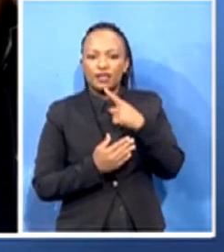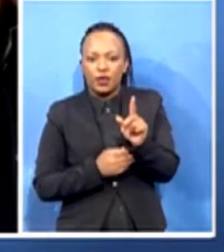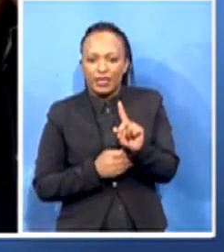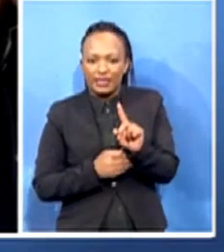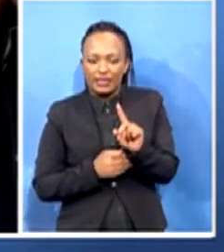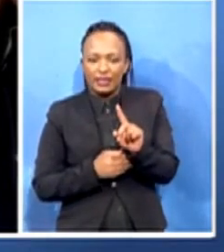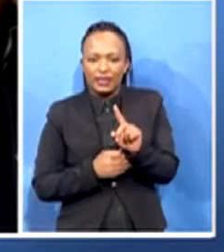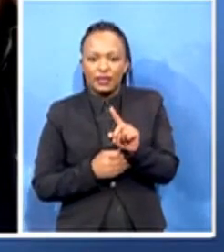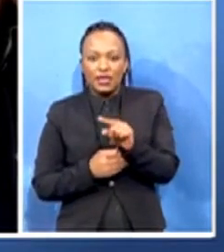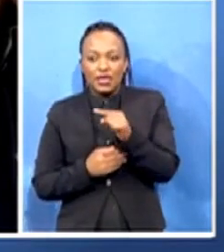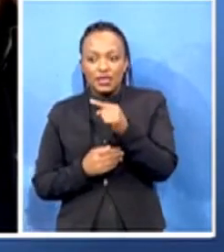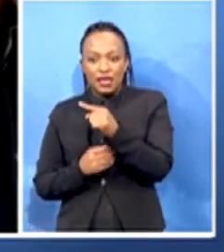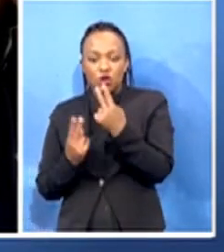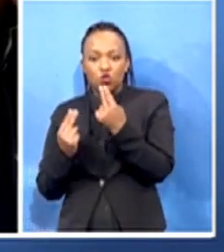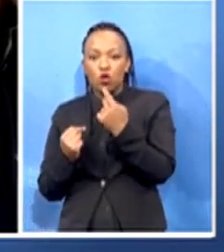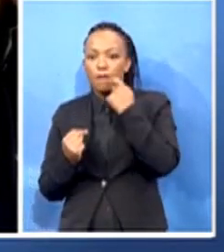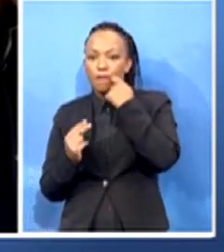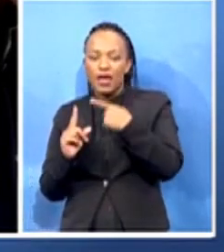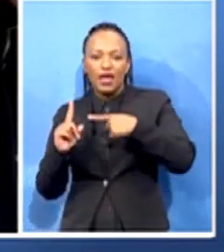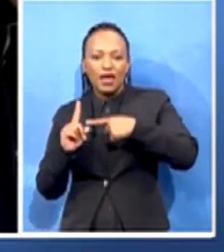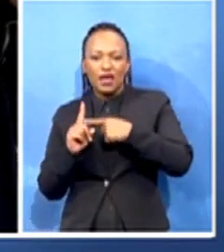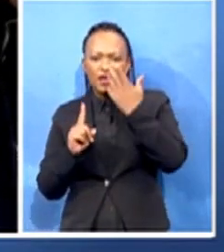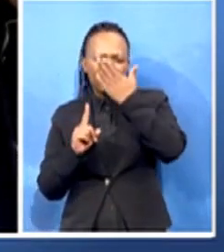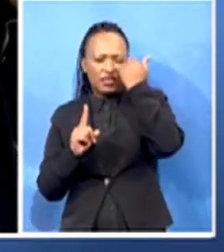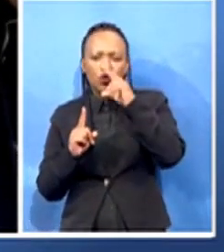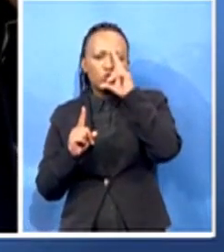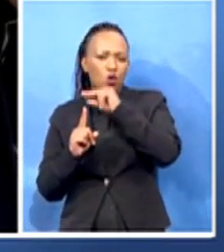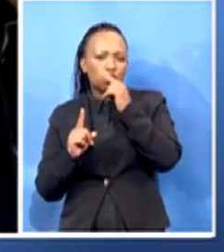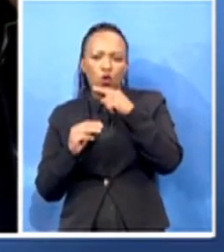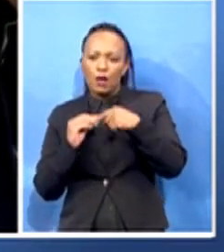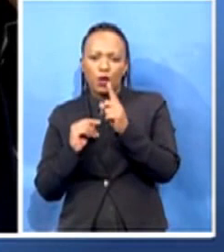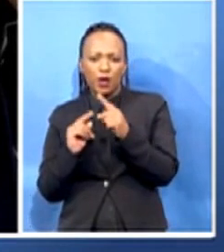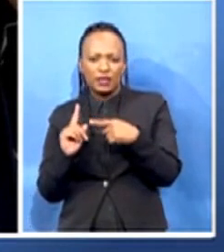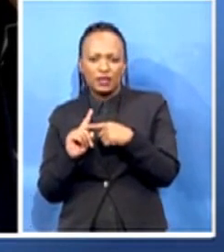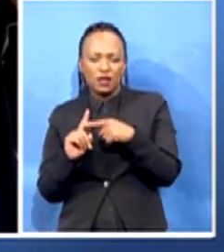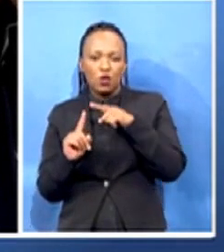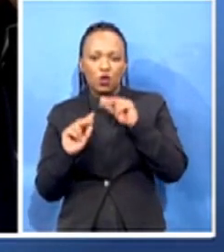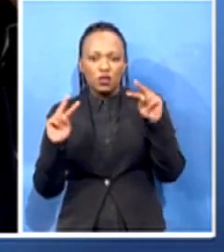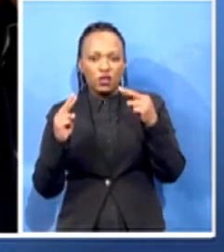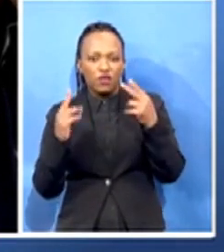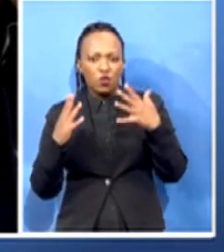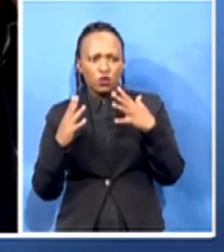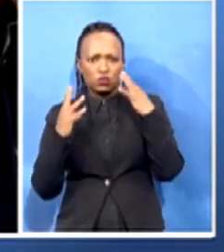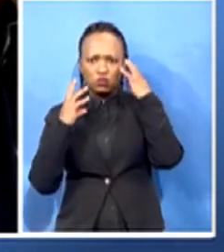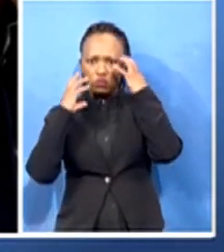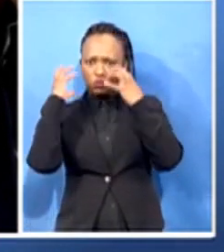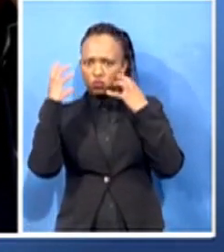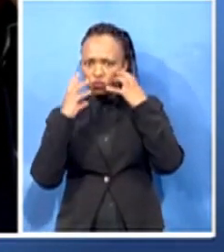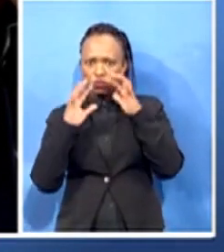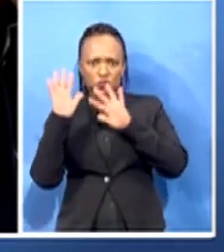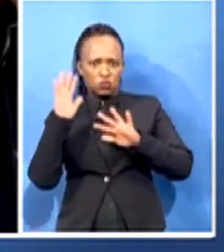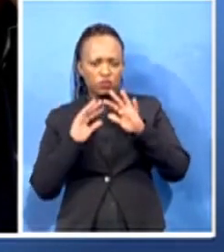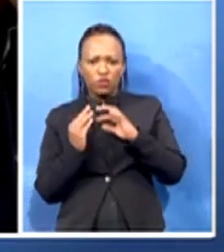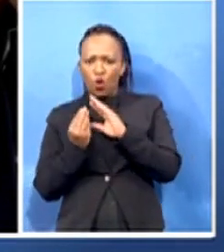what he's talking about. When we, the viewers, are also confused too, bananas and apples. Next time, please invite